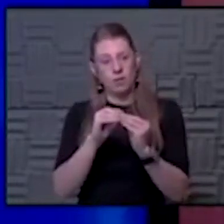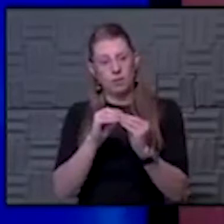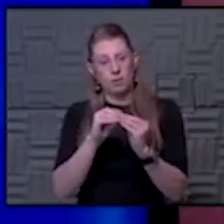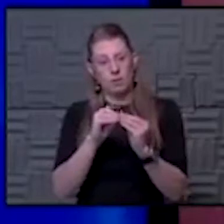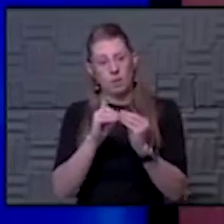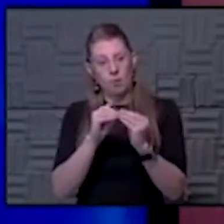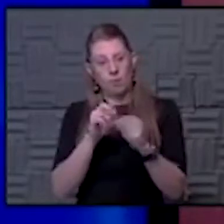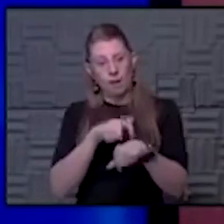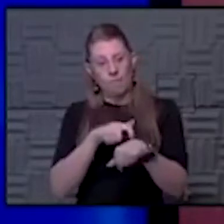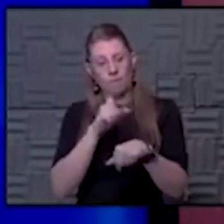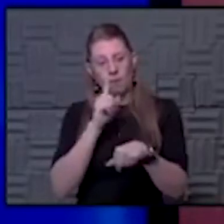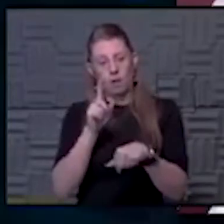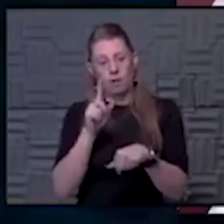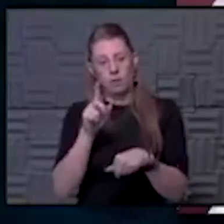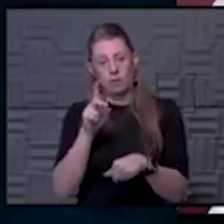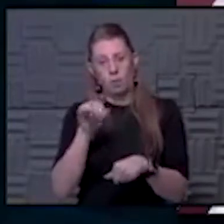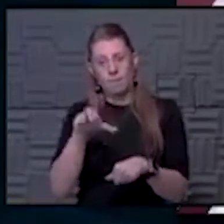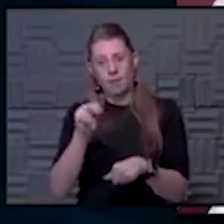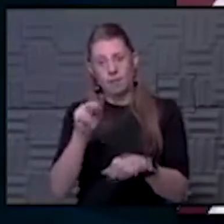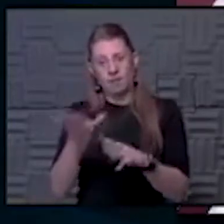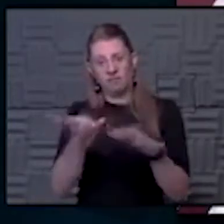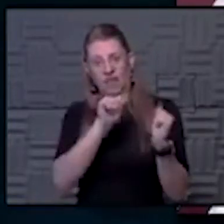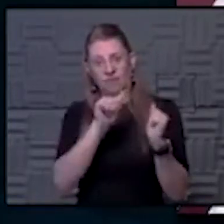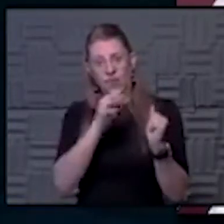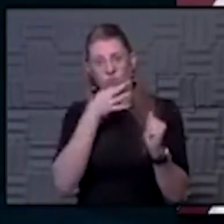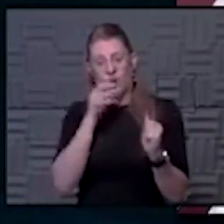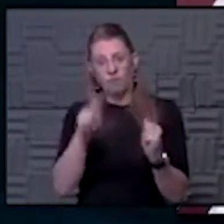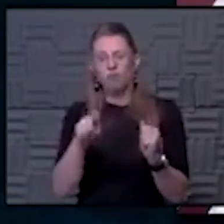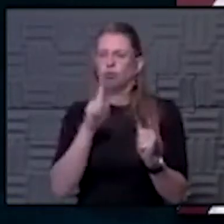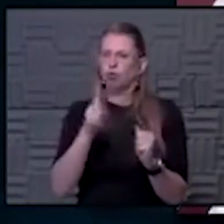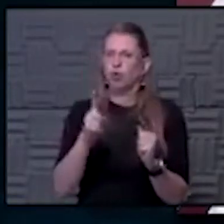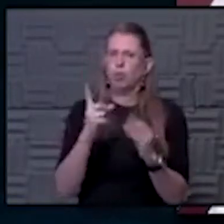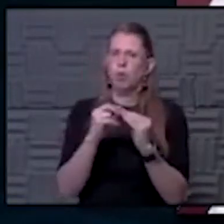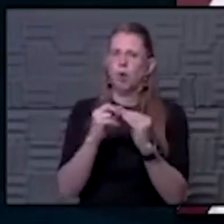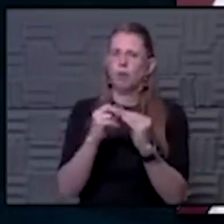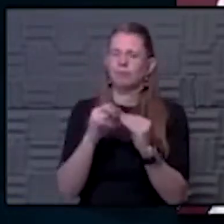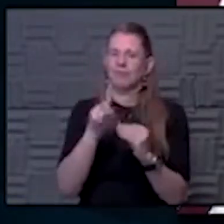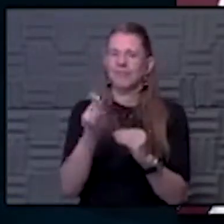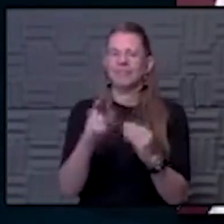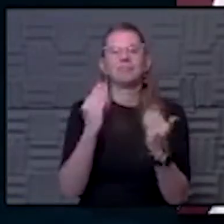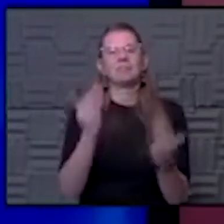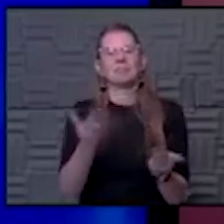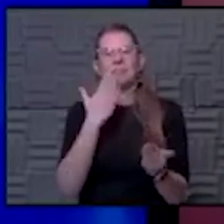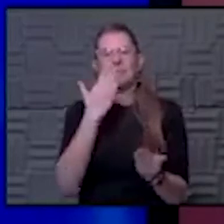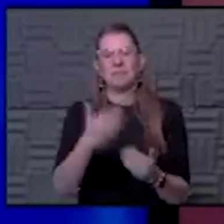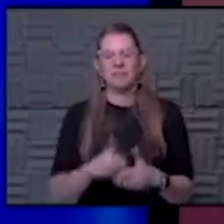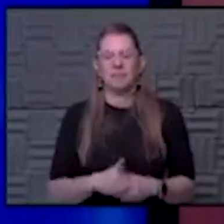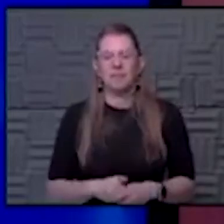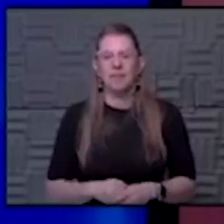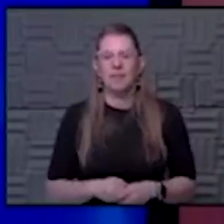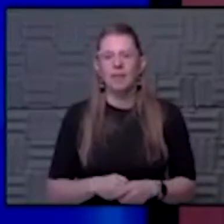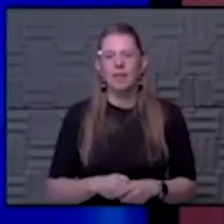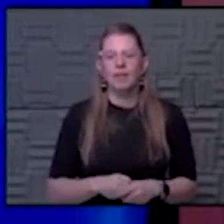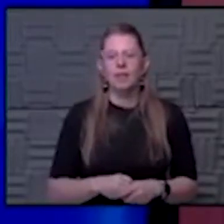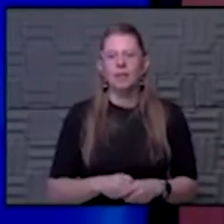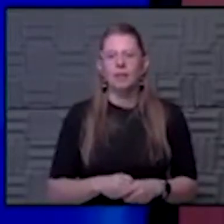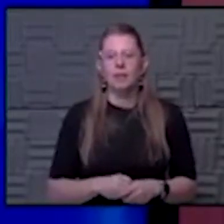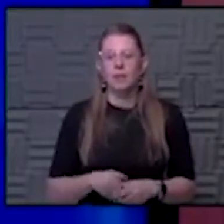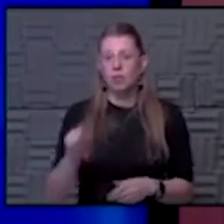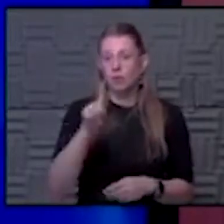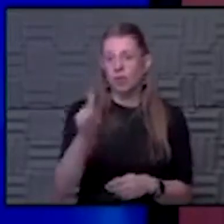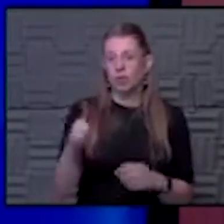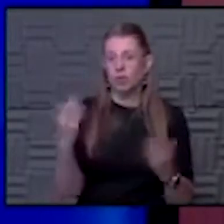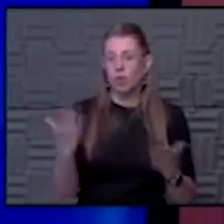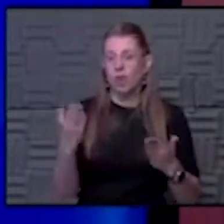one more question, Dr. Norman? I know you have to run pretty shortly. Yeah, sure, I can do one more, Steve. Okay, thank you, sir. Thank you. The